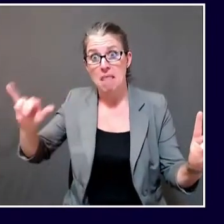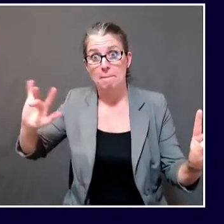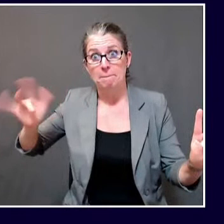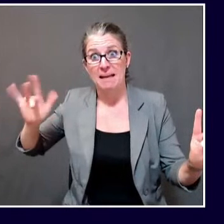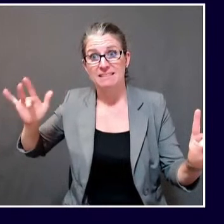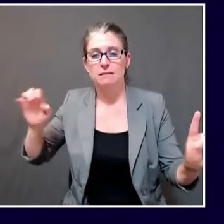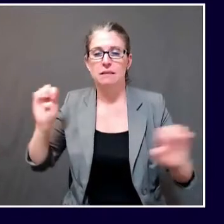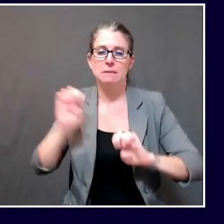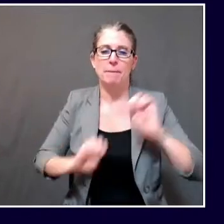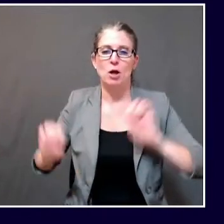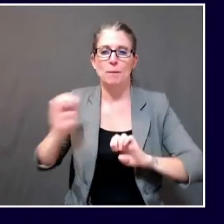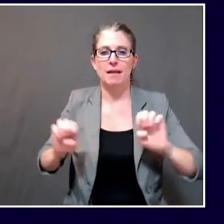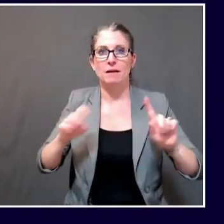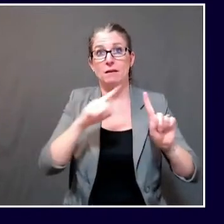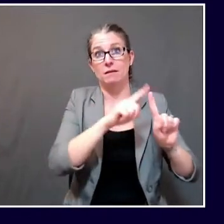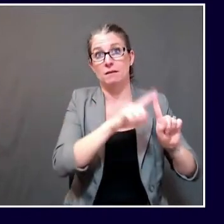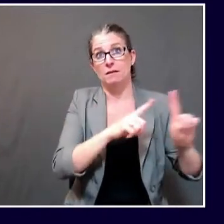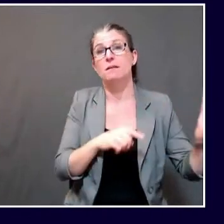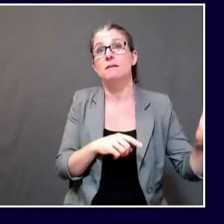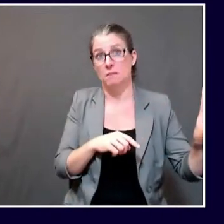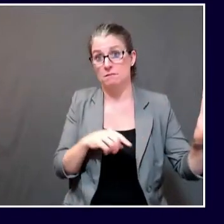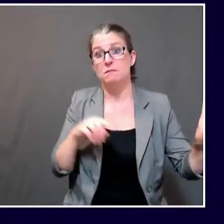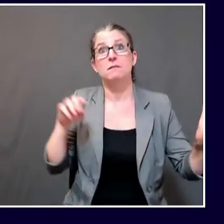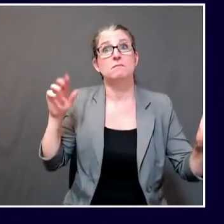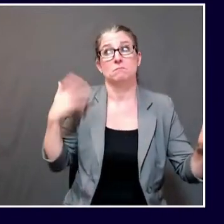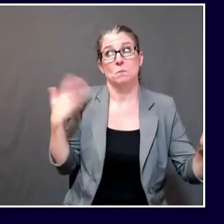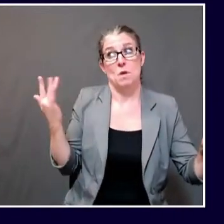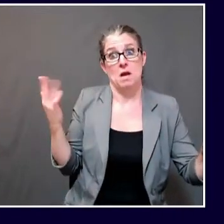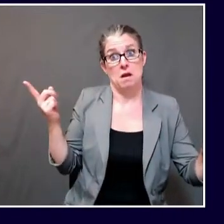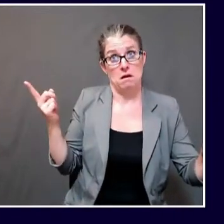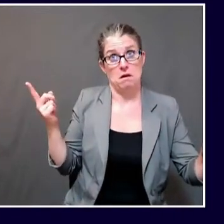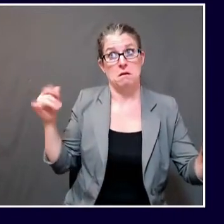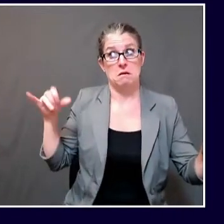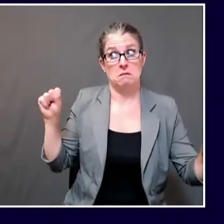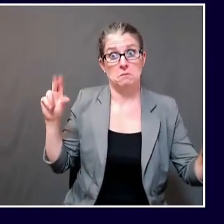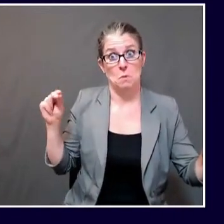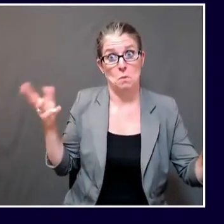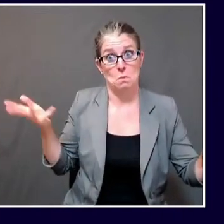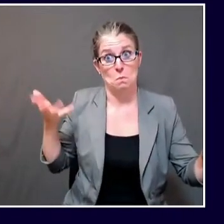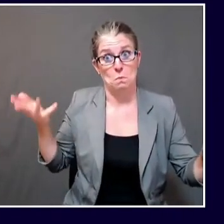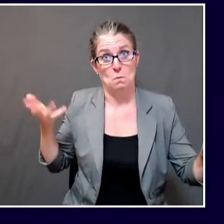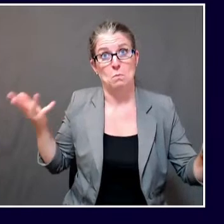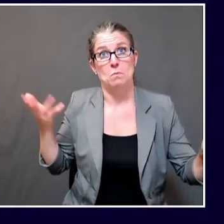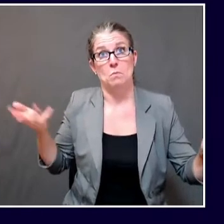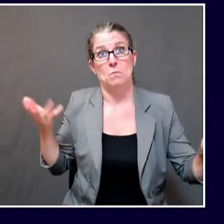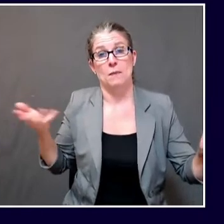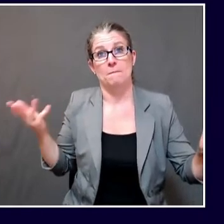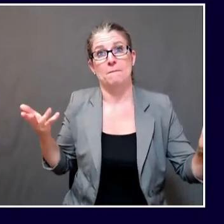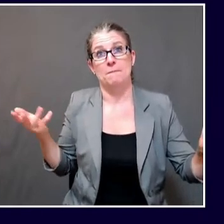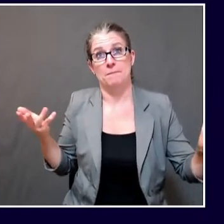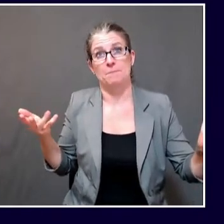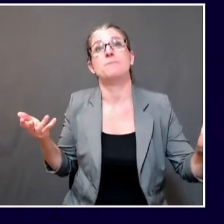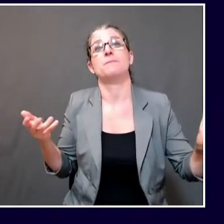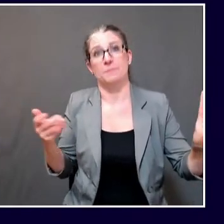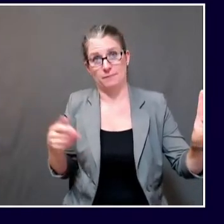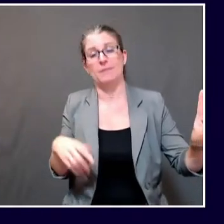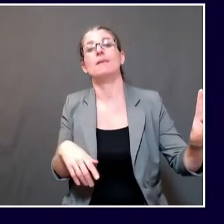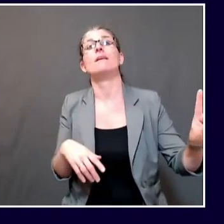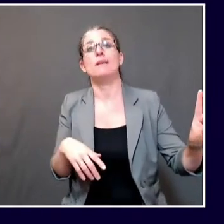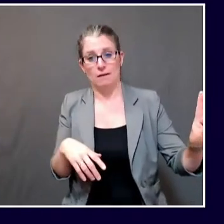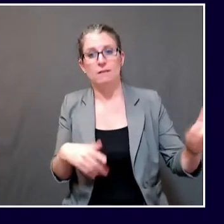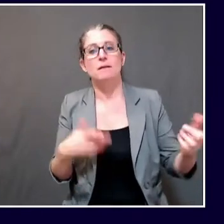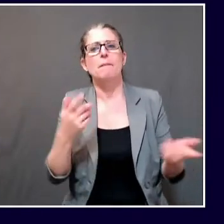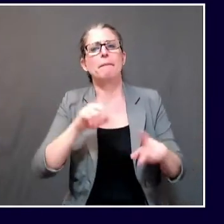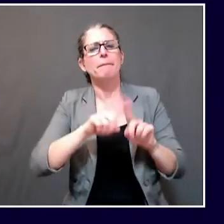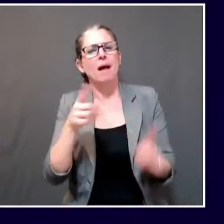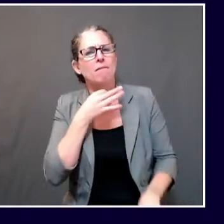FDA scientists are the ones who review those data and make the determination of whether, in the midst of a pandemic, the benefits of approving the